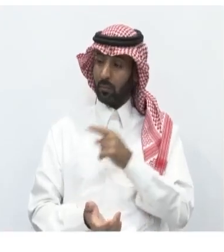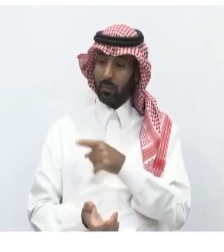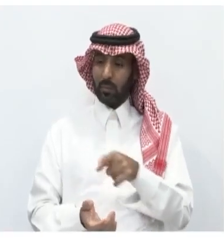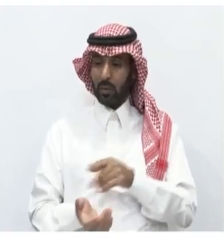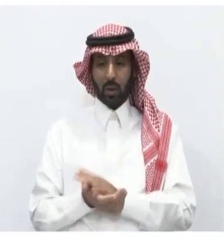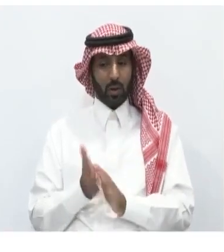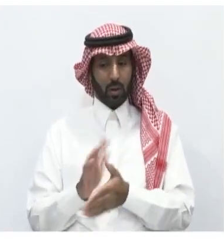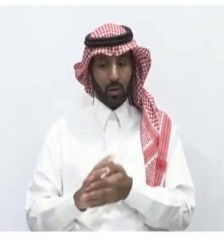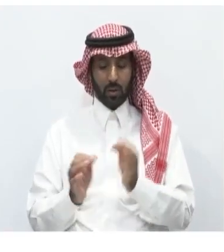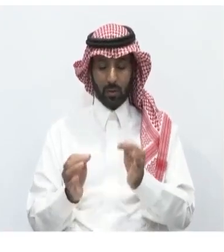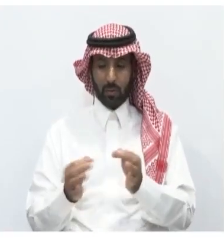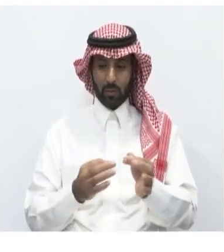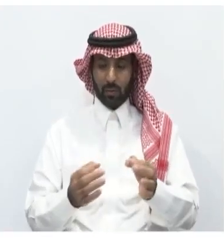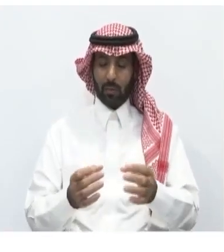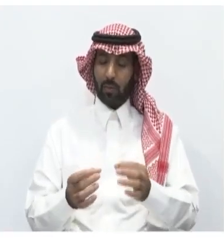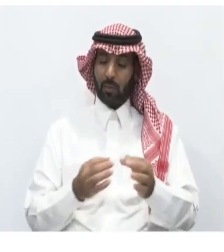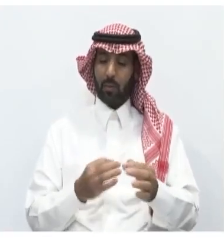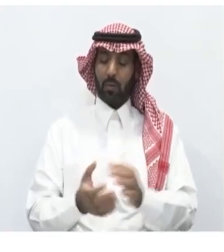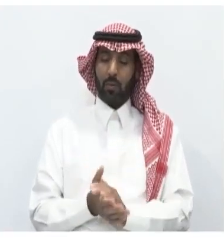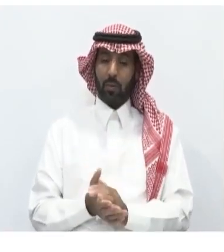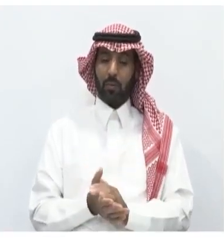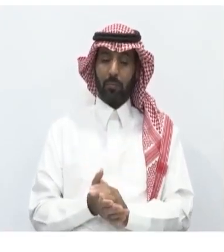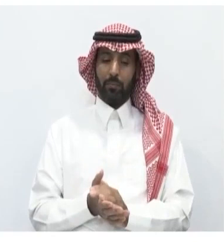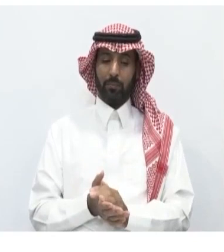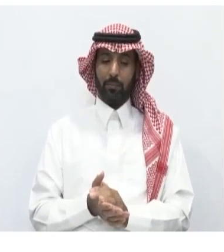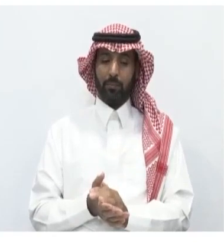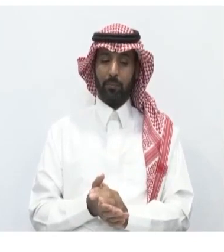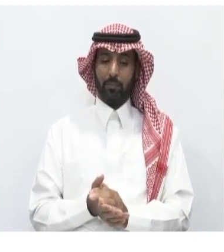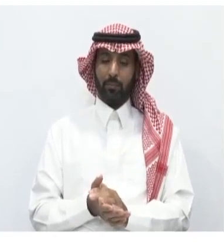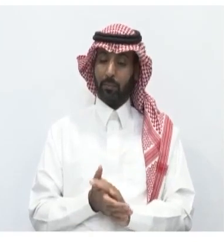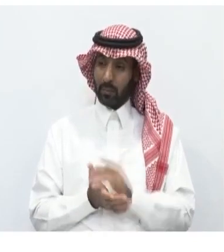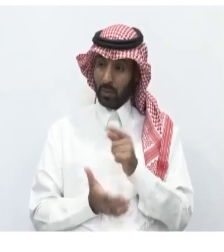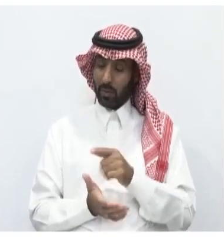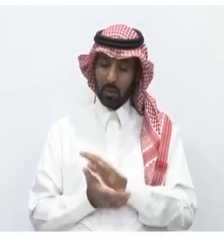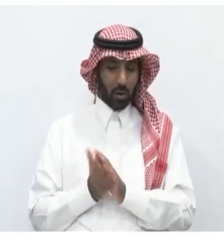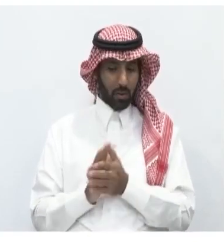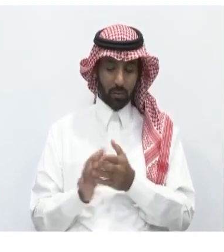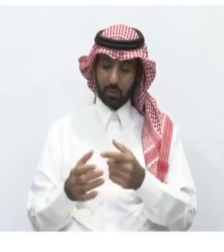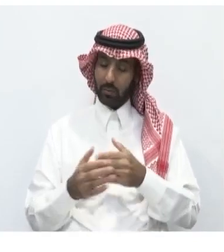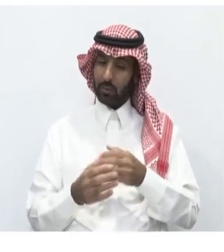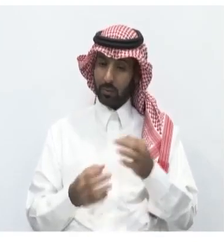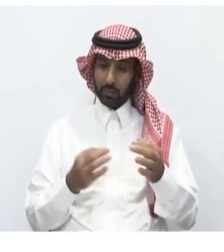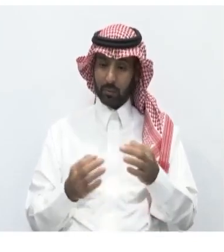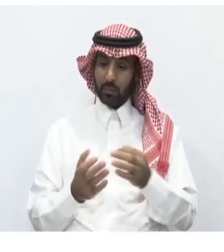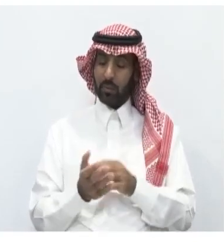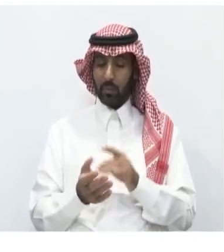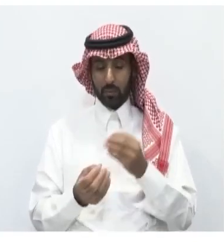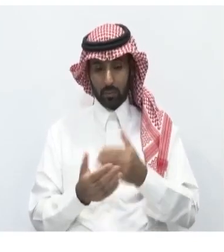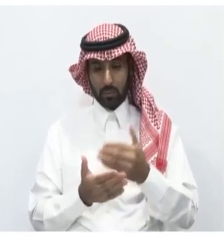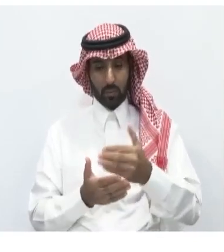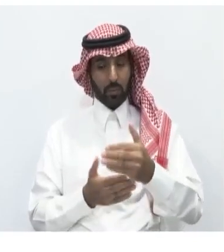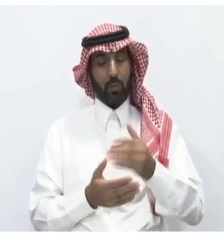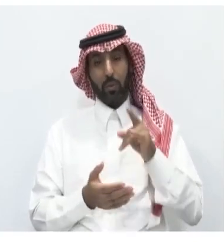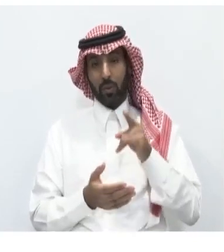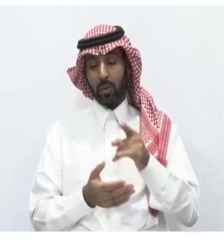almost finished. Almost finished before the verb. They've almost finished planning their vacation.